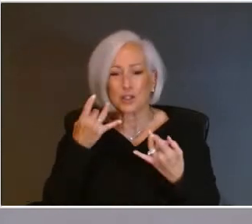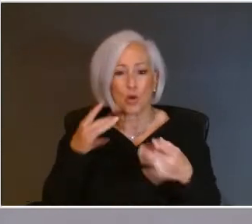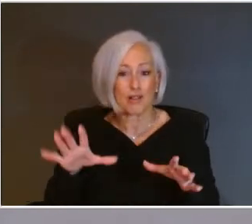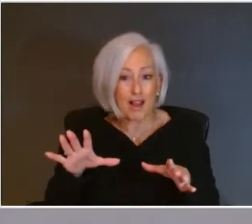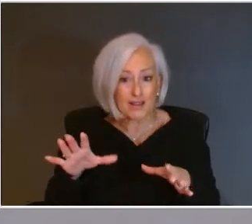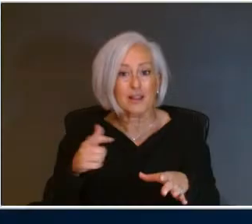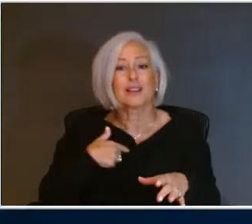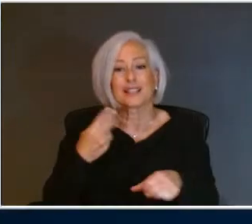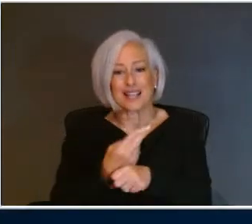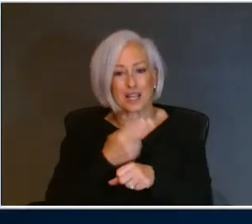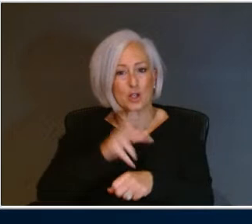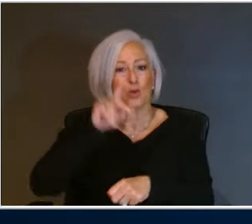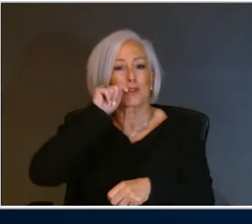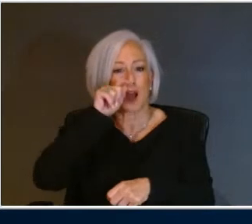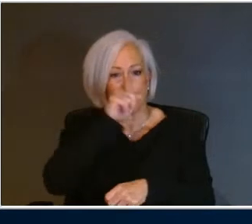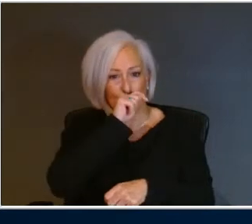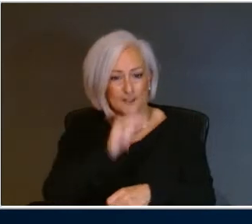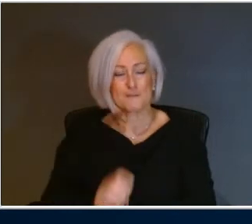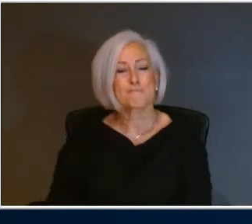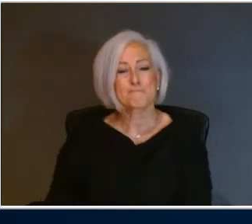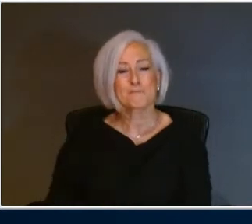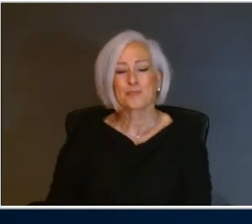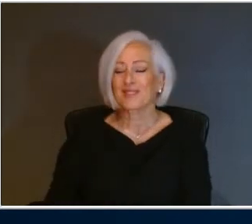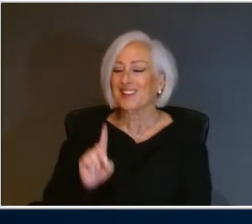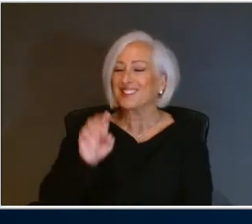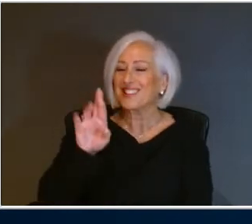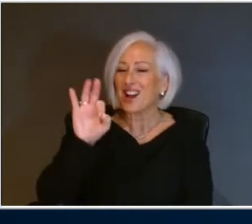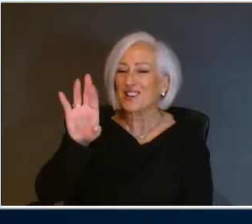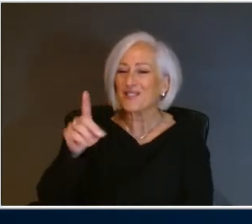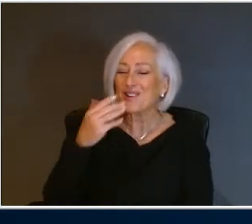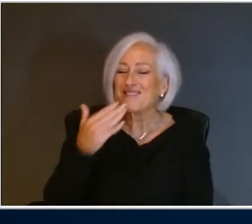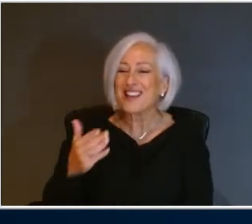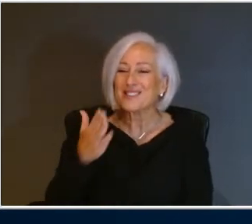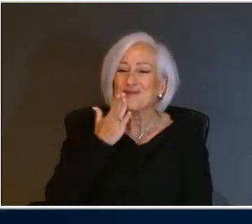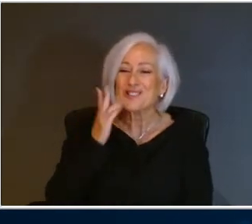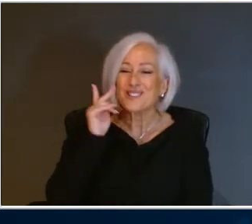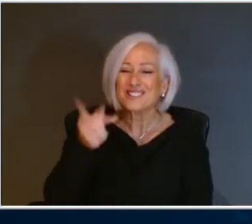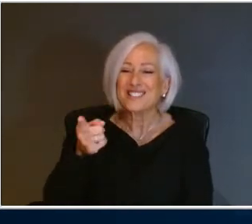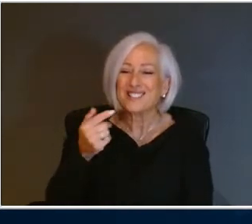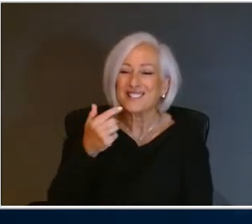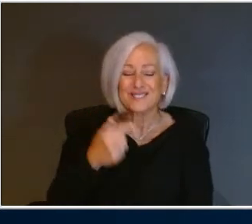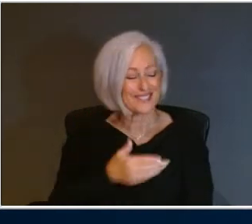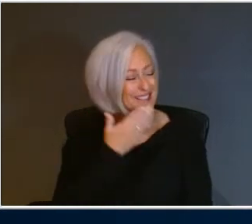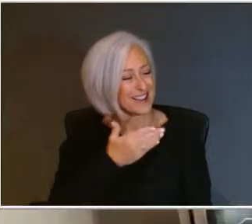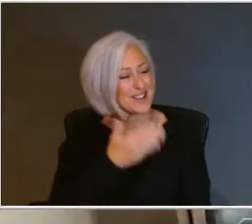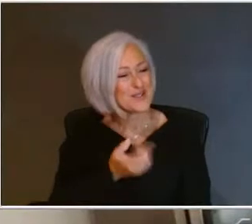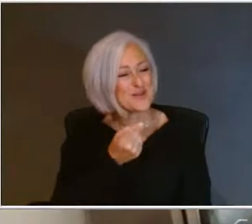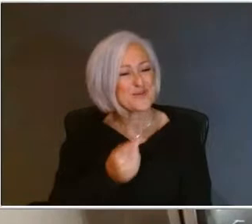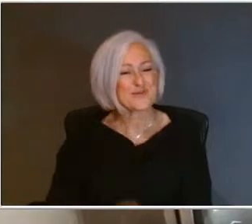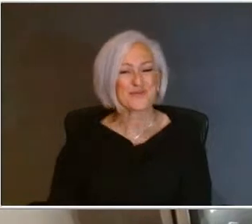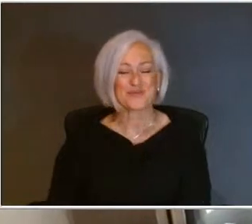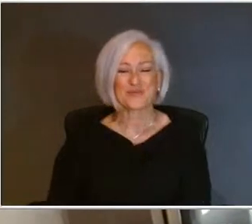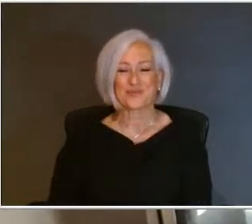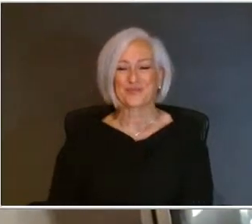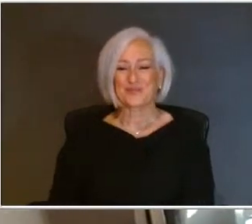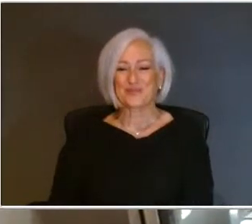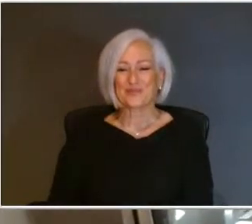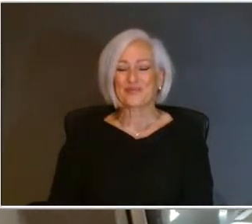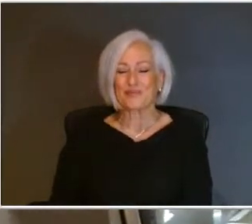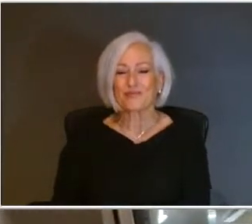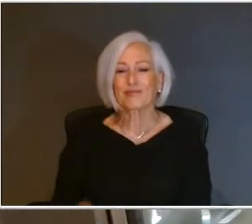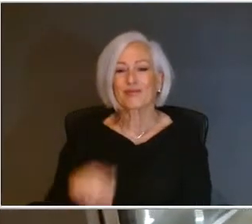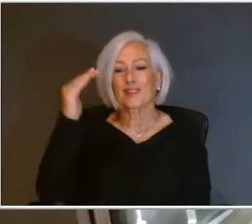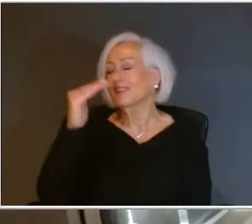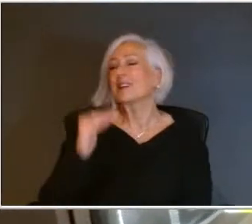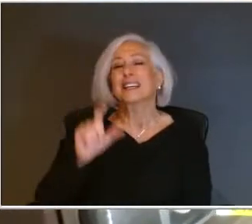them. Dr. Ford, always good to see you. Thank you so much. Absolutely. Thank you. The need for blood donors